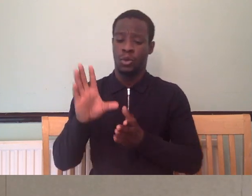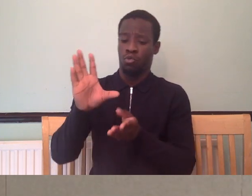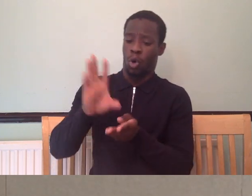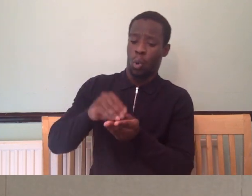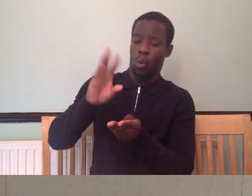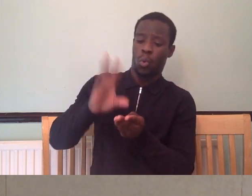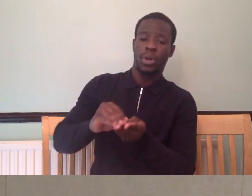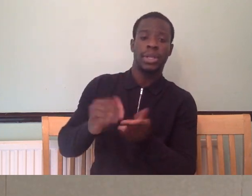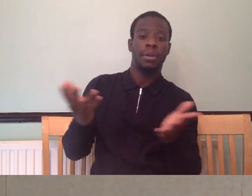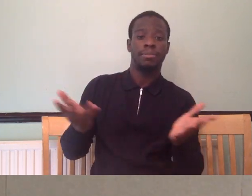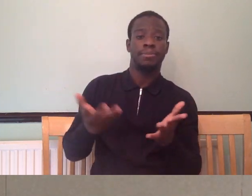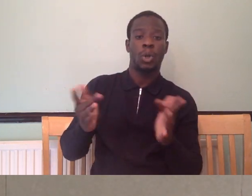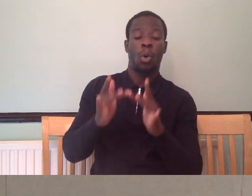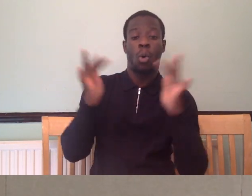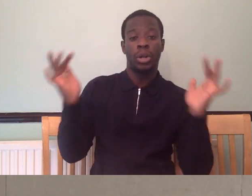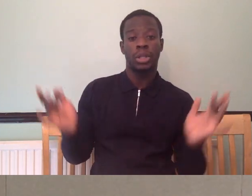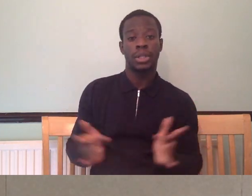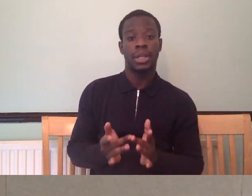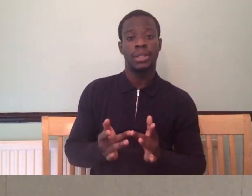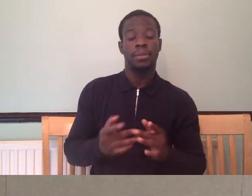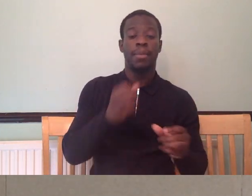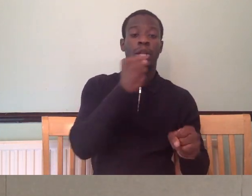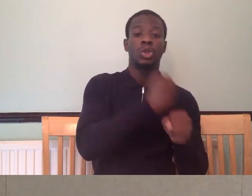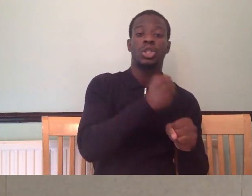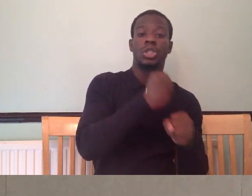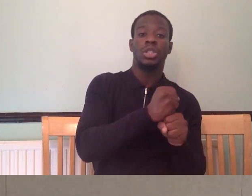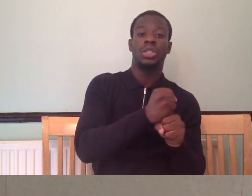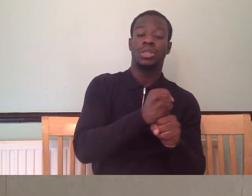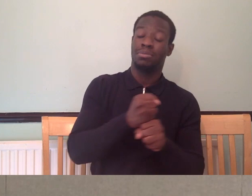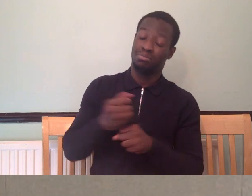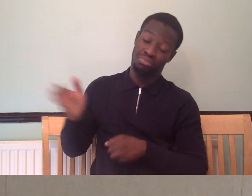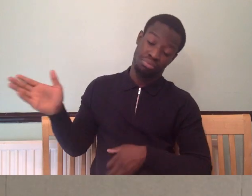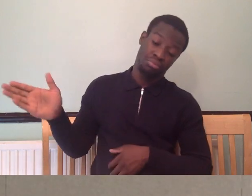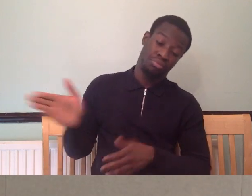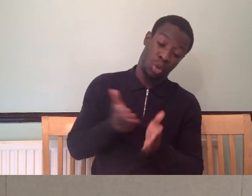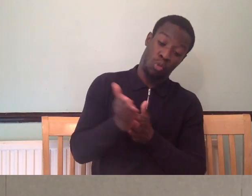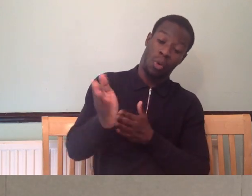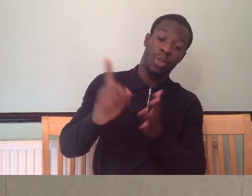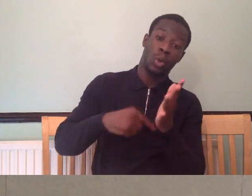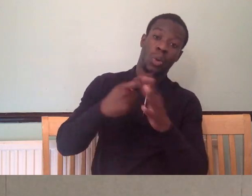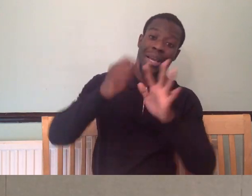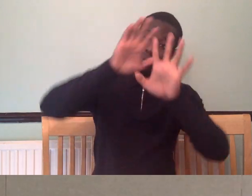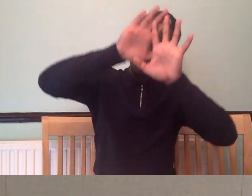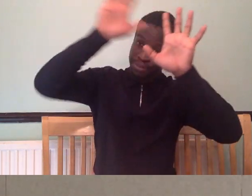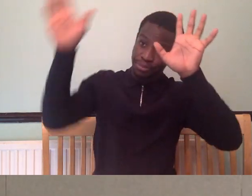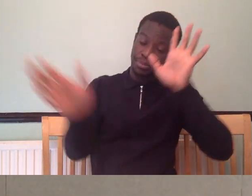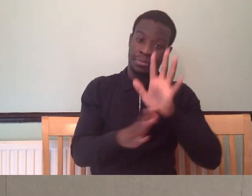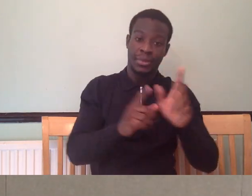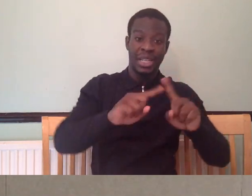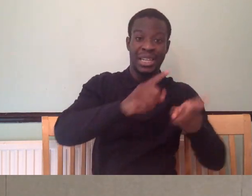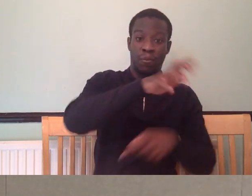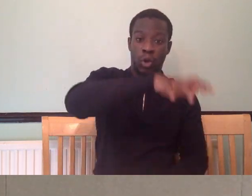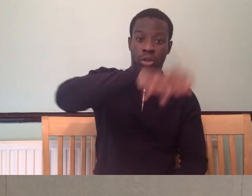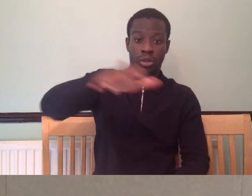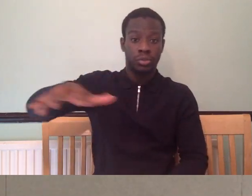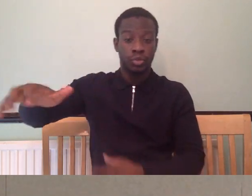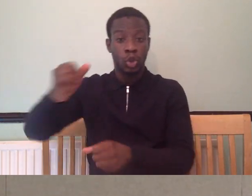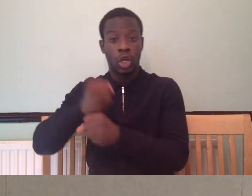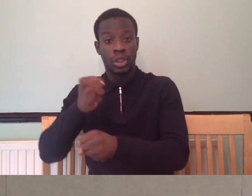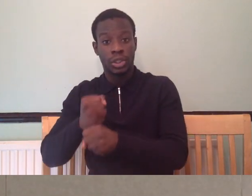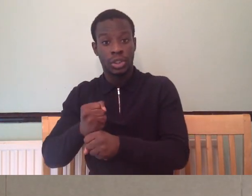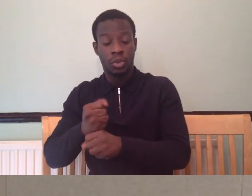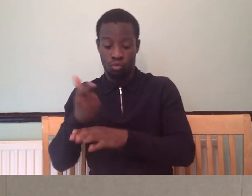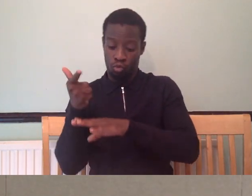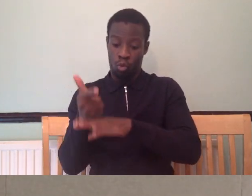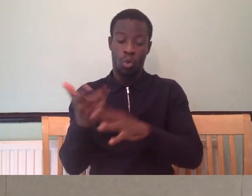recorded online by churches throughout the United Kingdom, recording in their own rooms at home, and then it